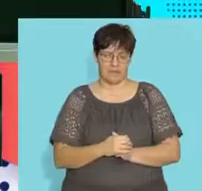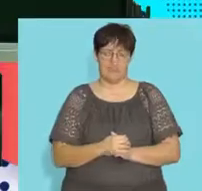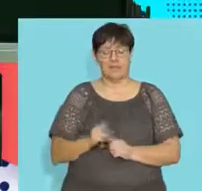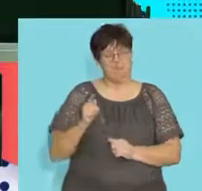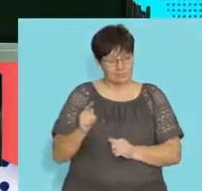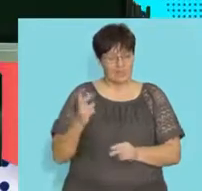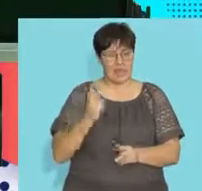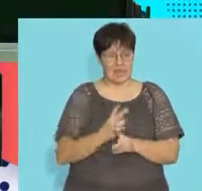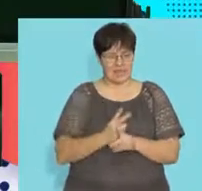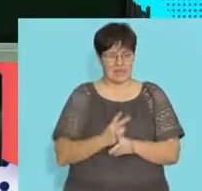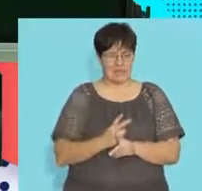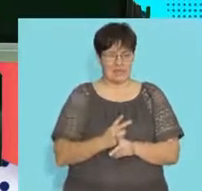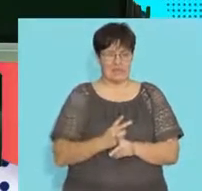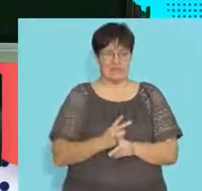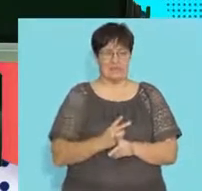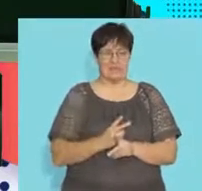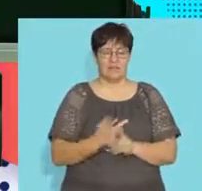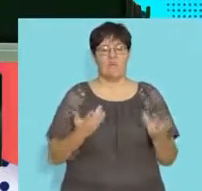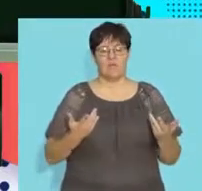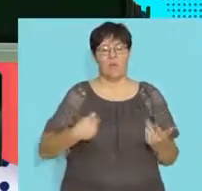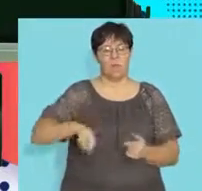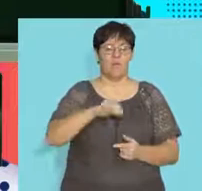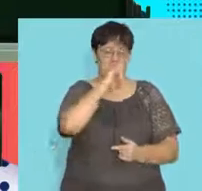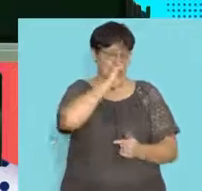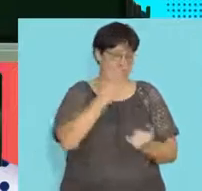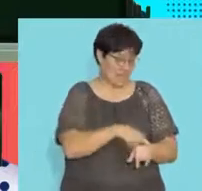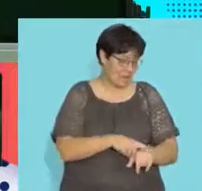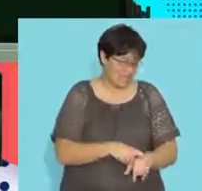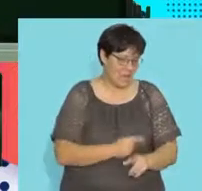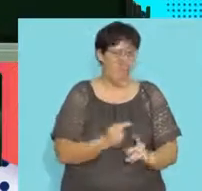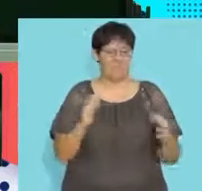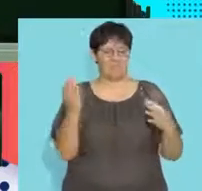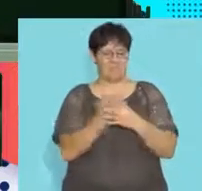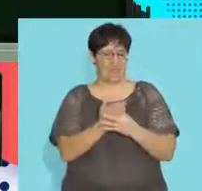And this, once again, brings us to the time that we all love.